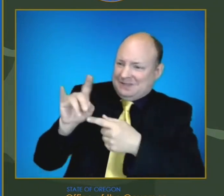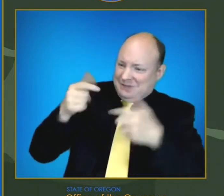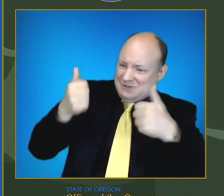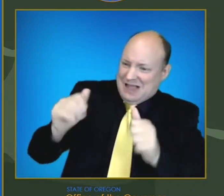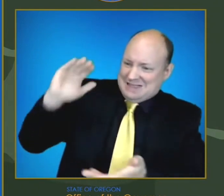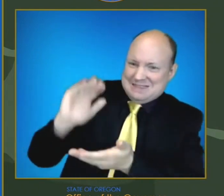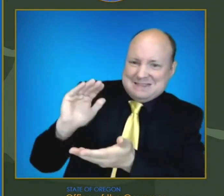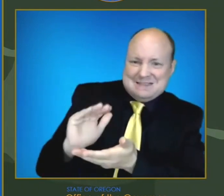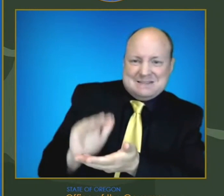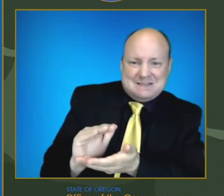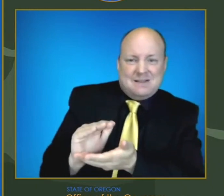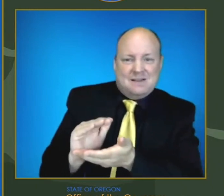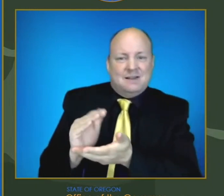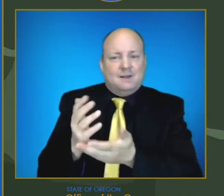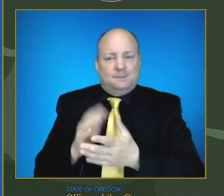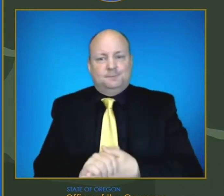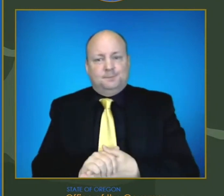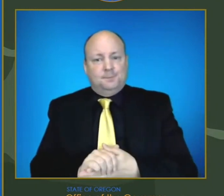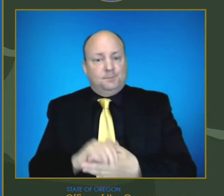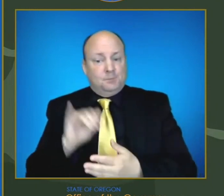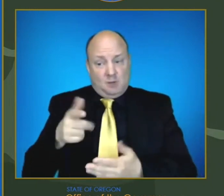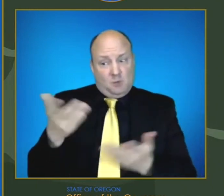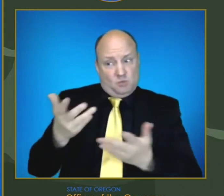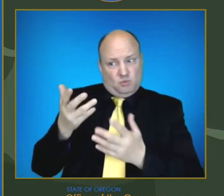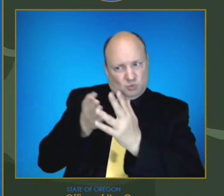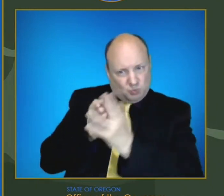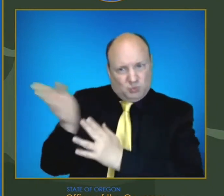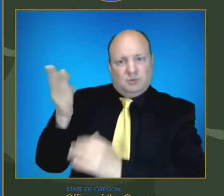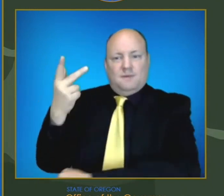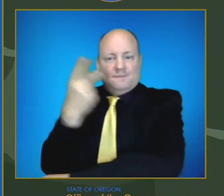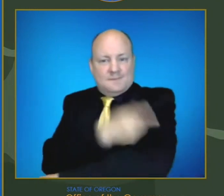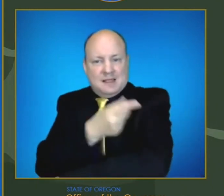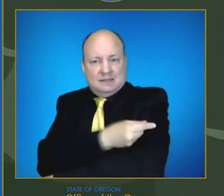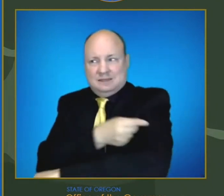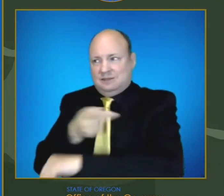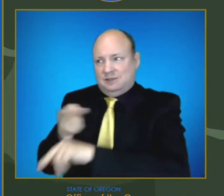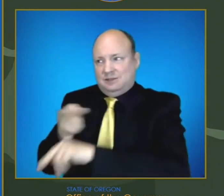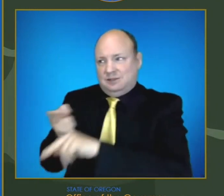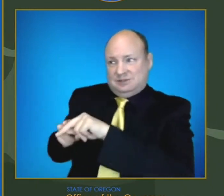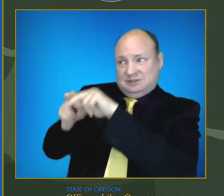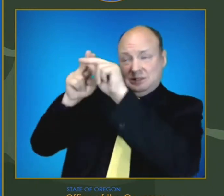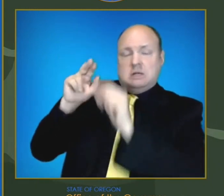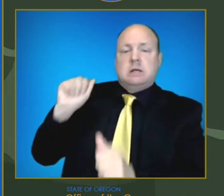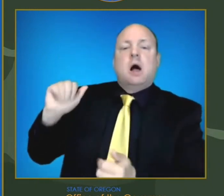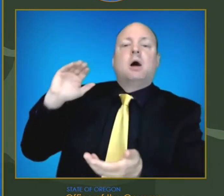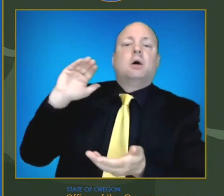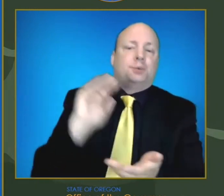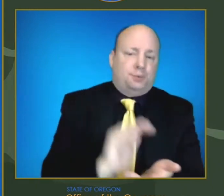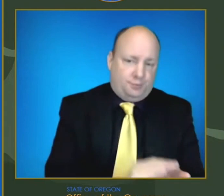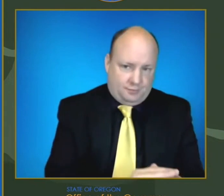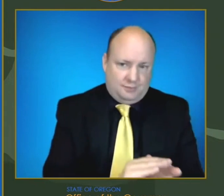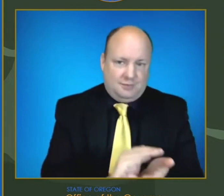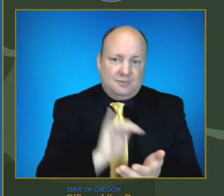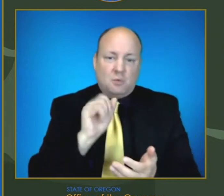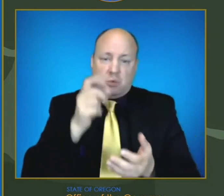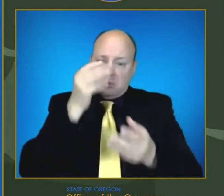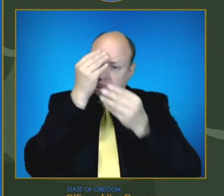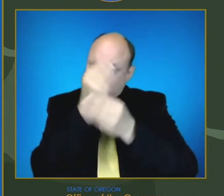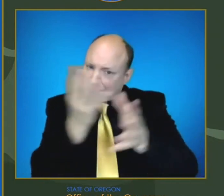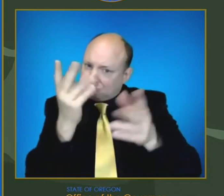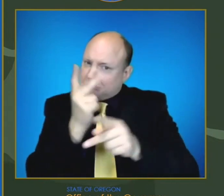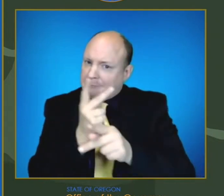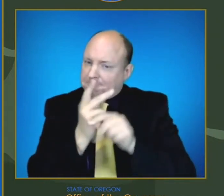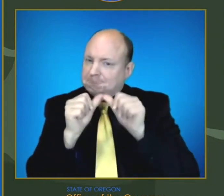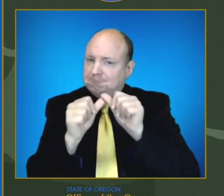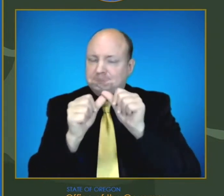pandemic, vaccinations. Let's look at our latest vaccination numbers. Oregon's vaccination totals continue to grow.